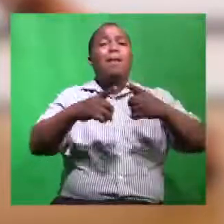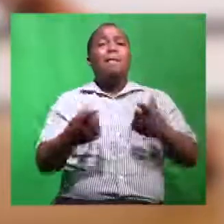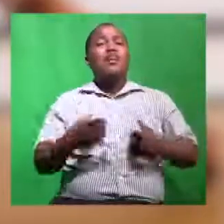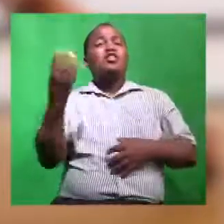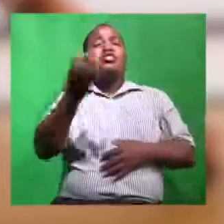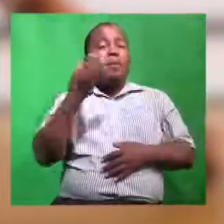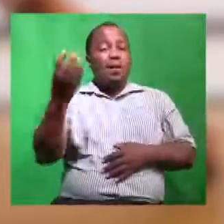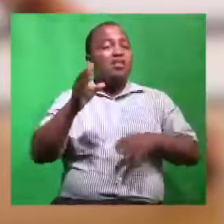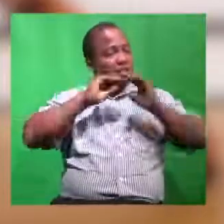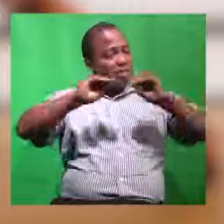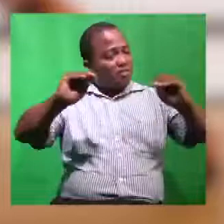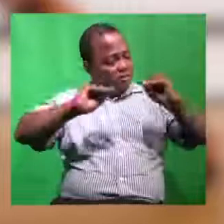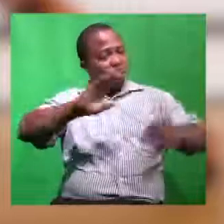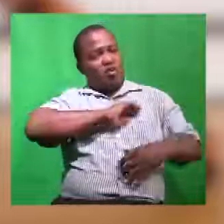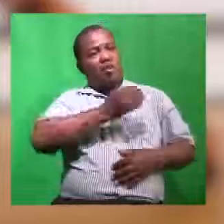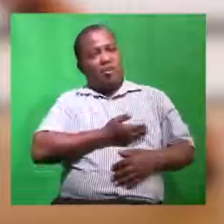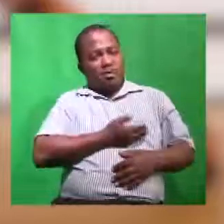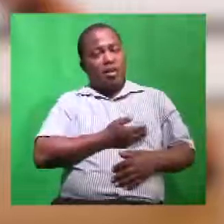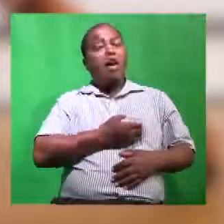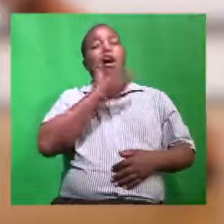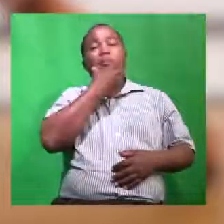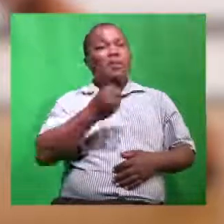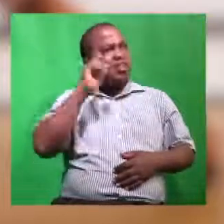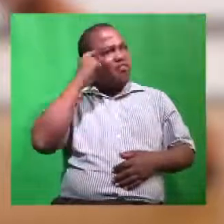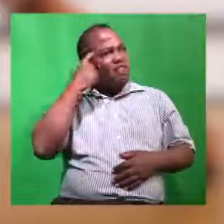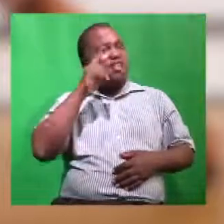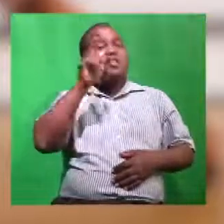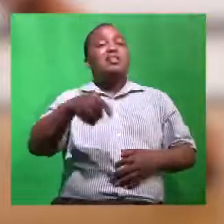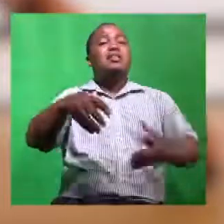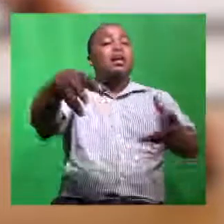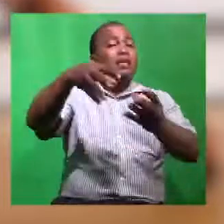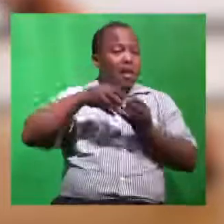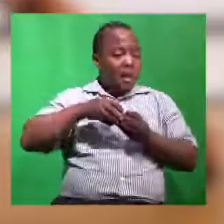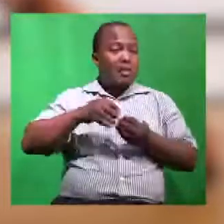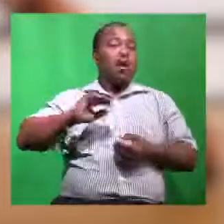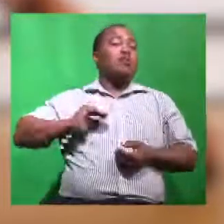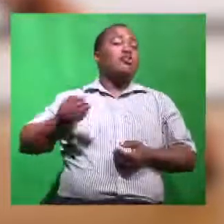have to educate men so as to make sure that men feel that they are together with